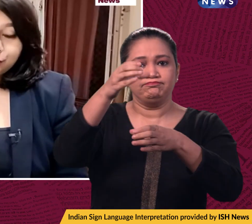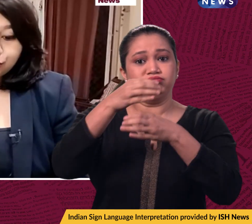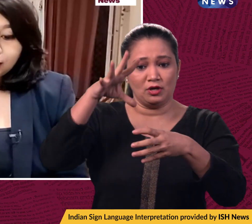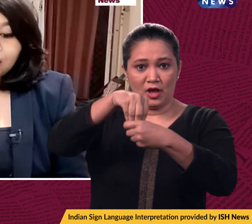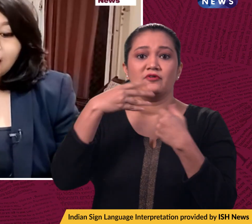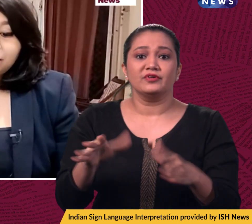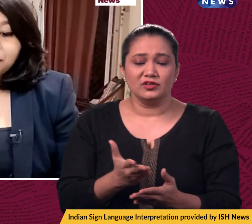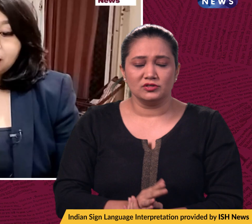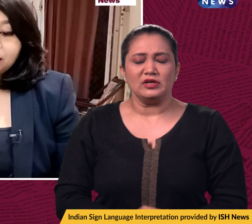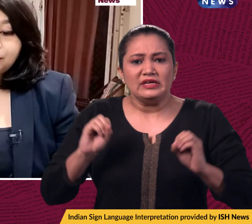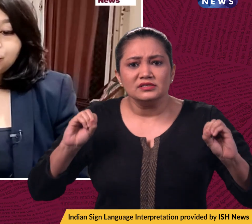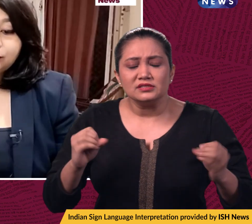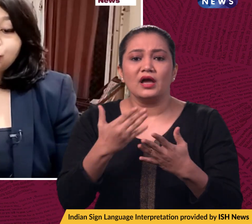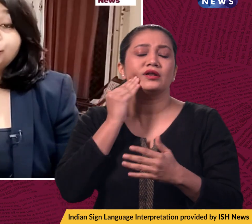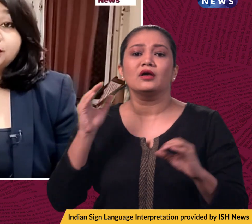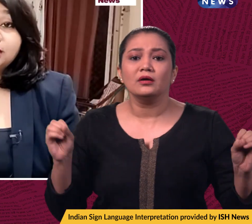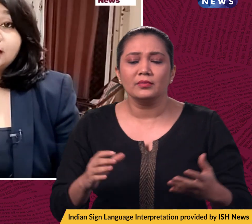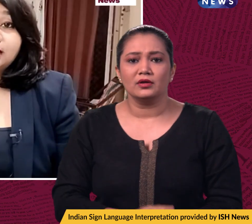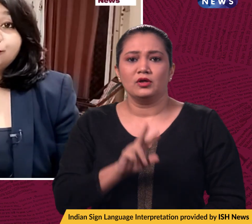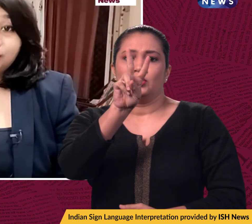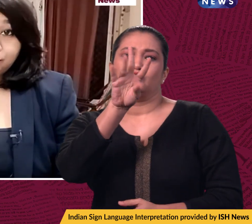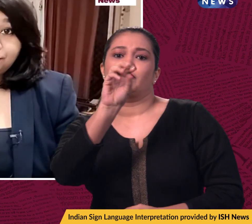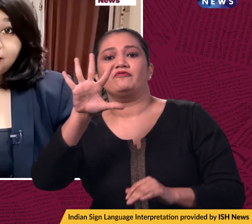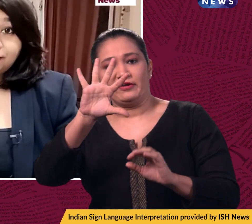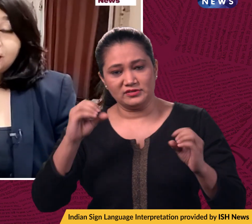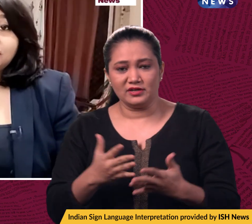Cup edition, having made her debut in the tournament